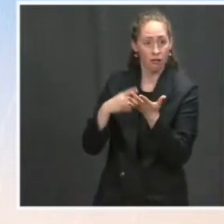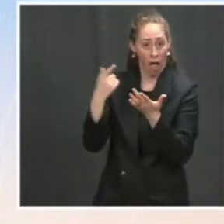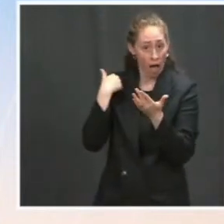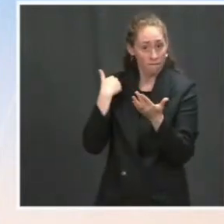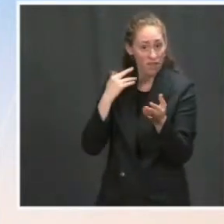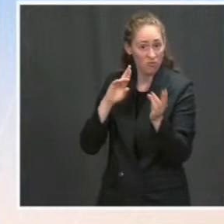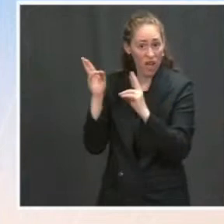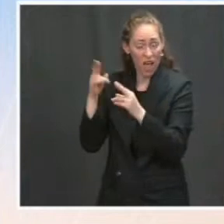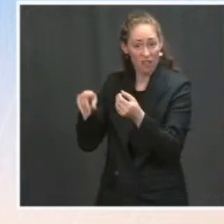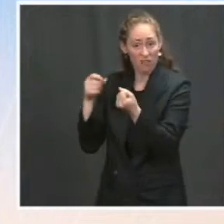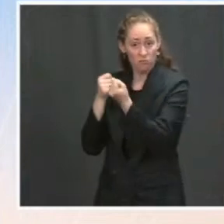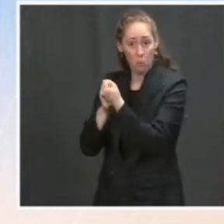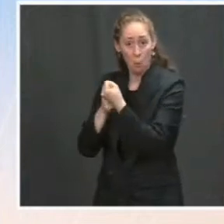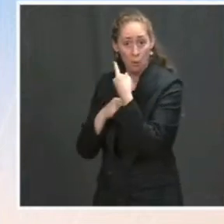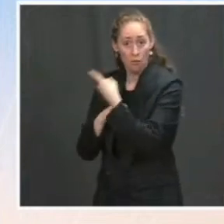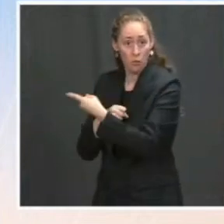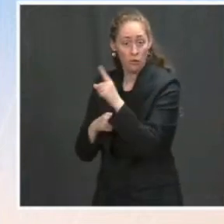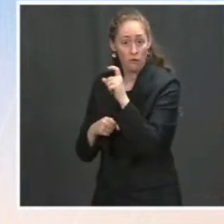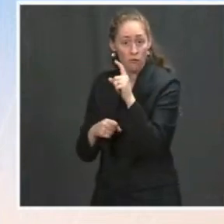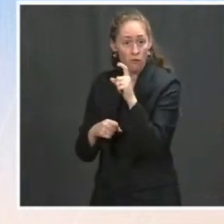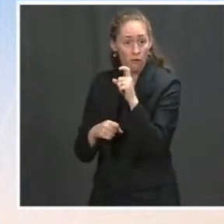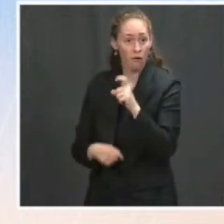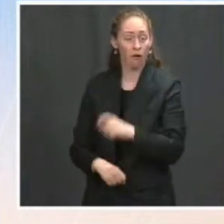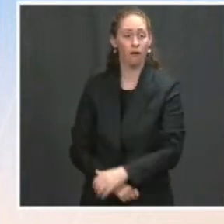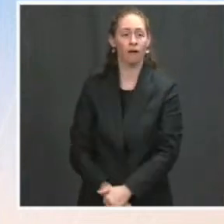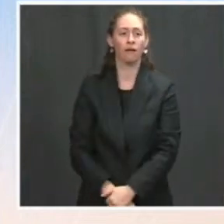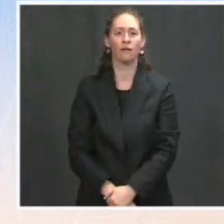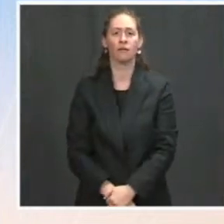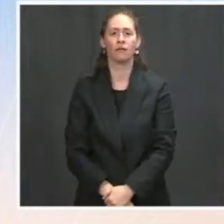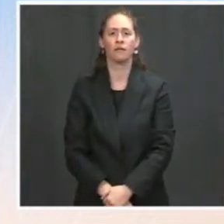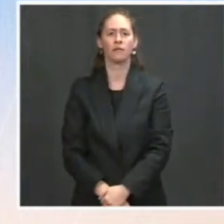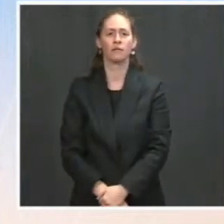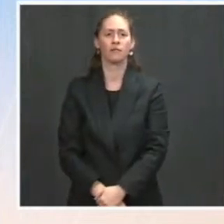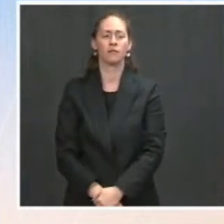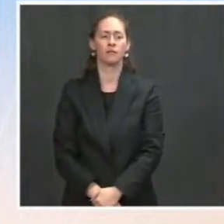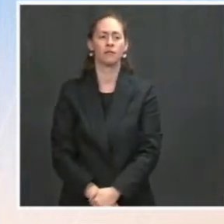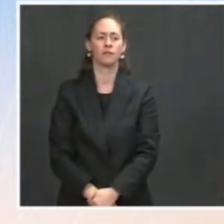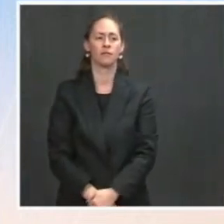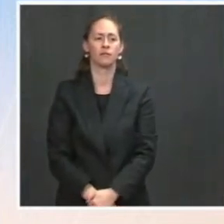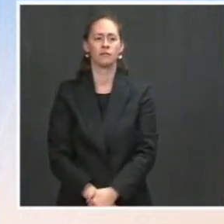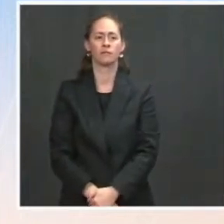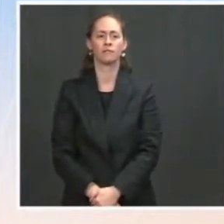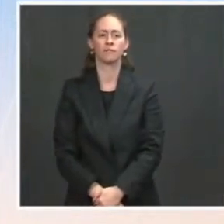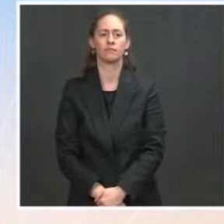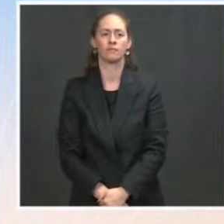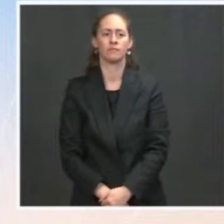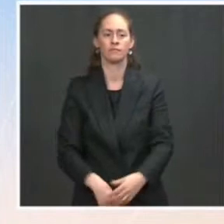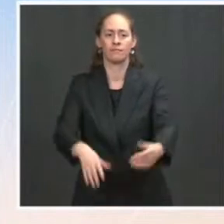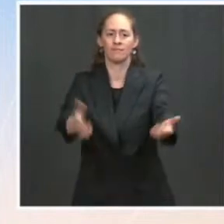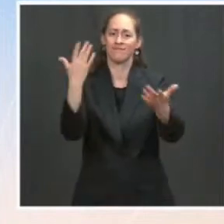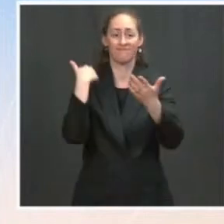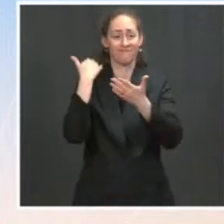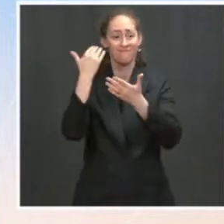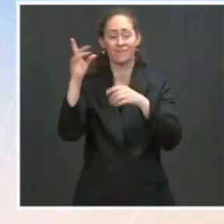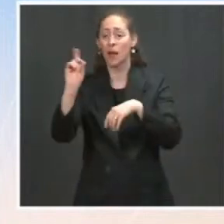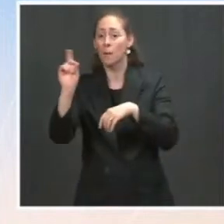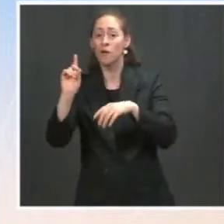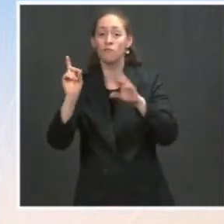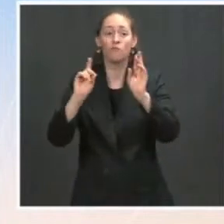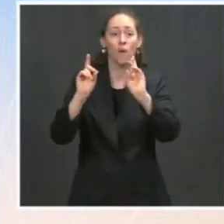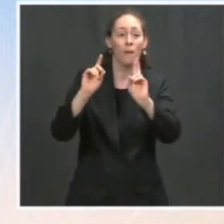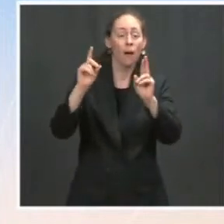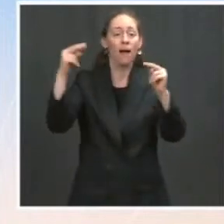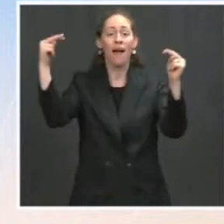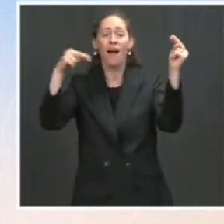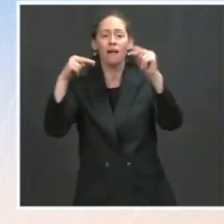Well, again, Yamiche, what I was conveying is that there are a range of Democrats and Republicans who have different ideas about what the priorities are,